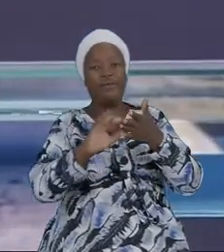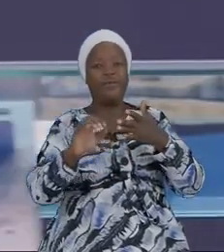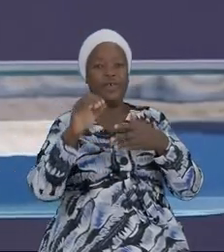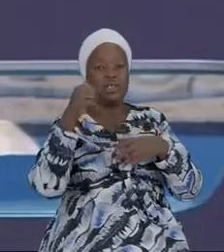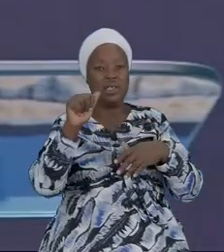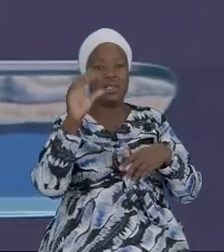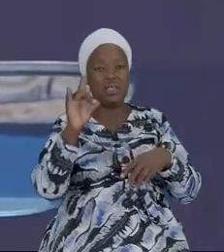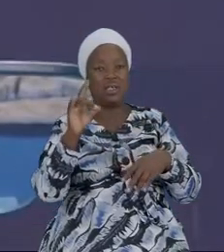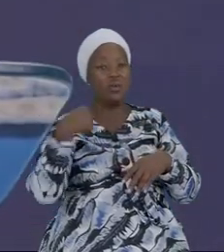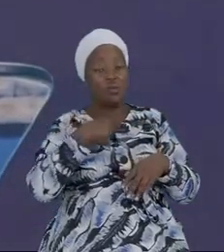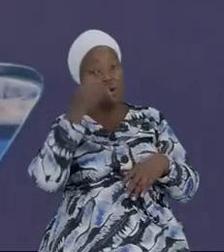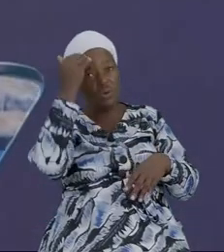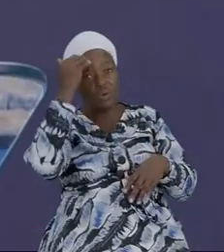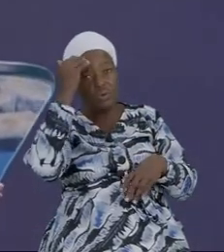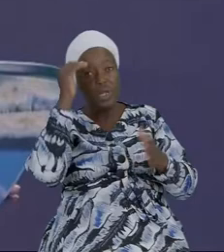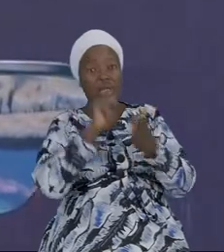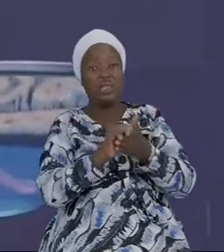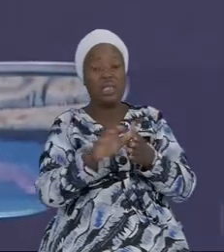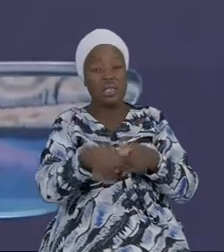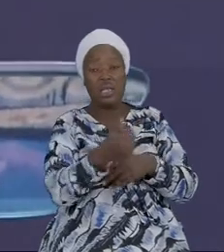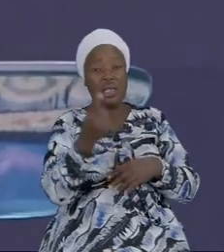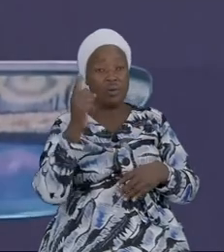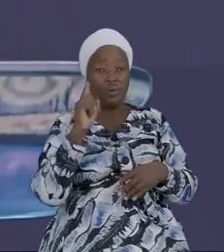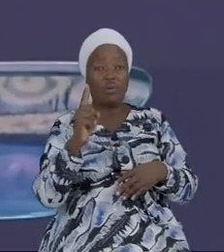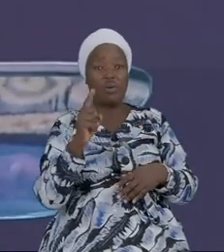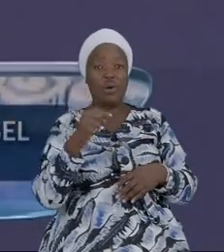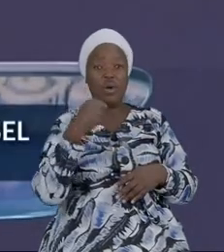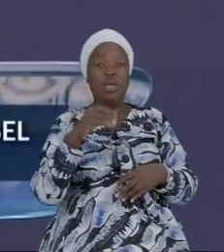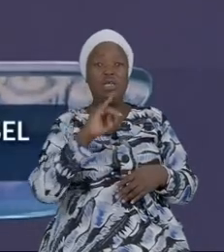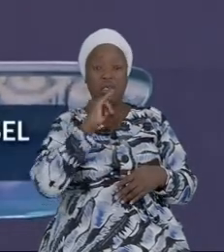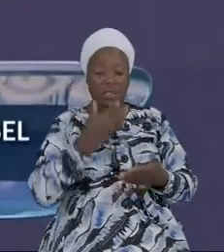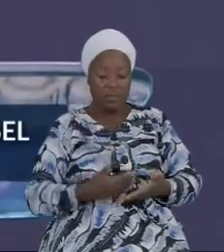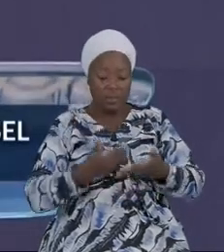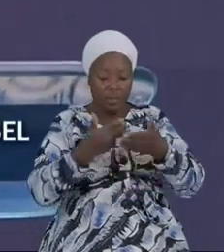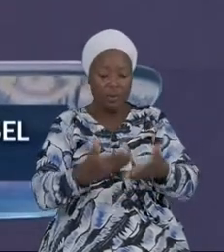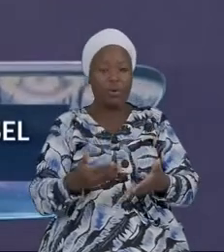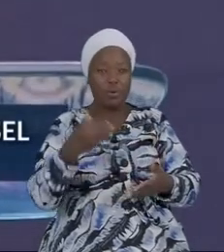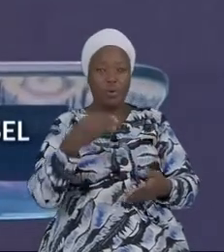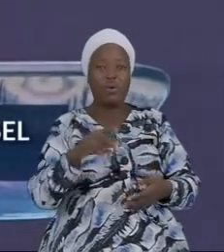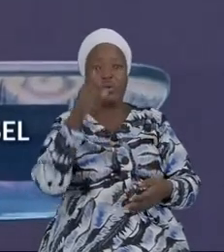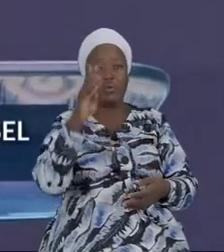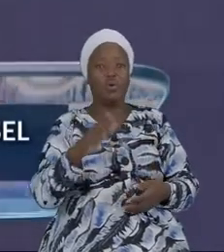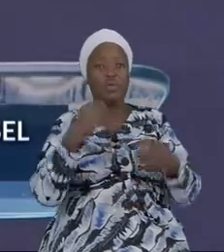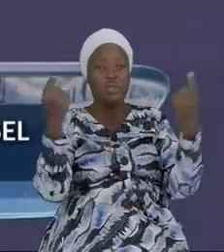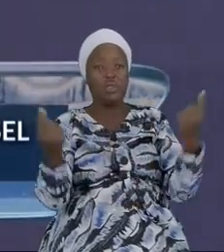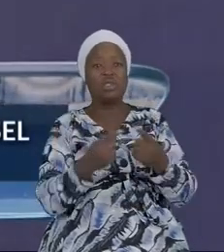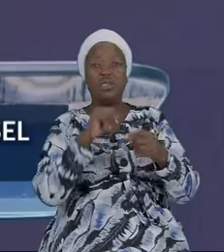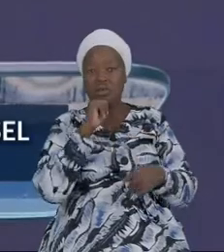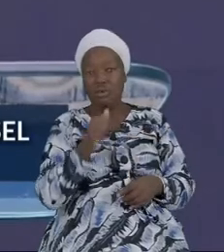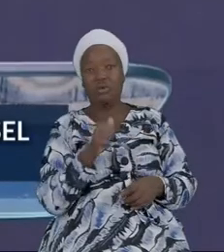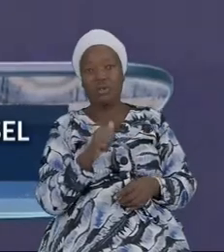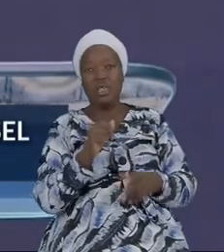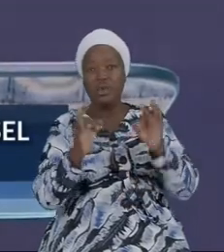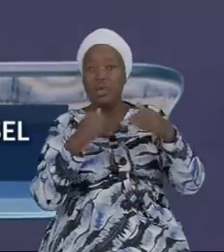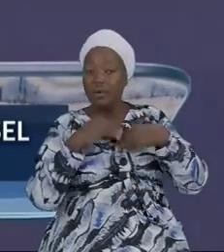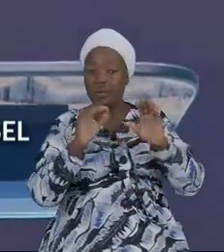1 John chapter 5, verse 18, we know that whosoever is born of God sinneth not. If you've given